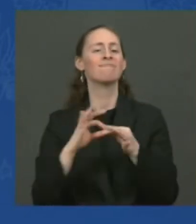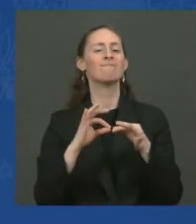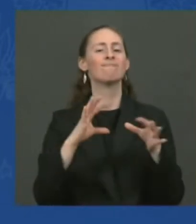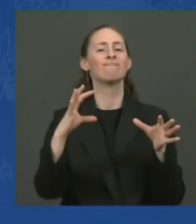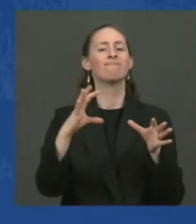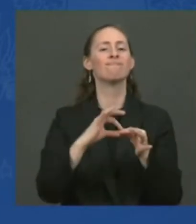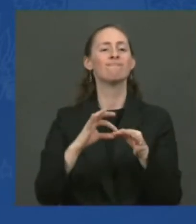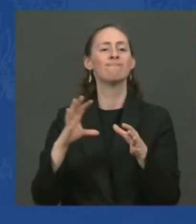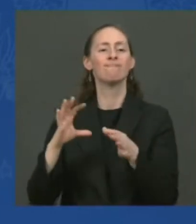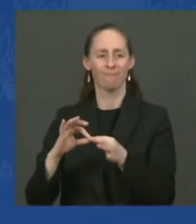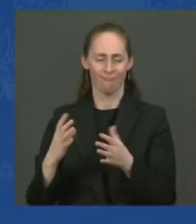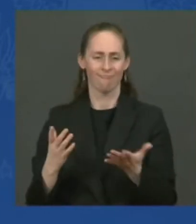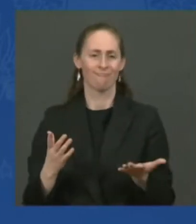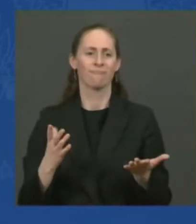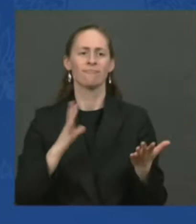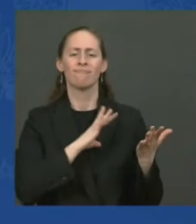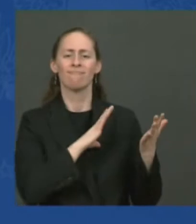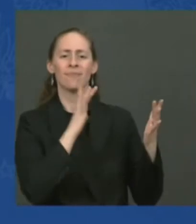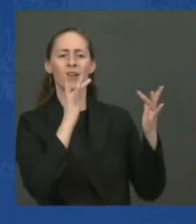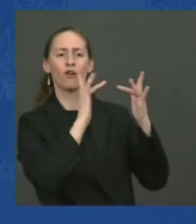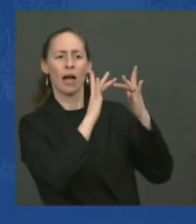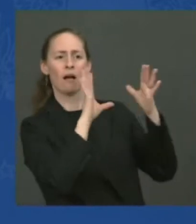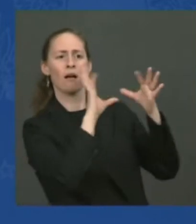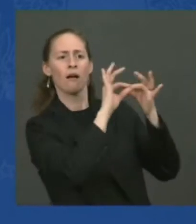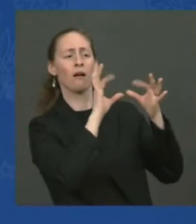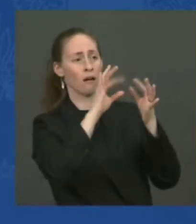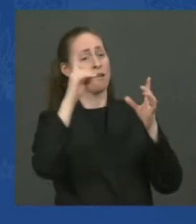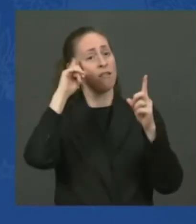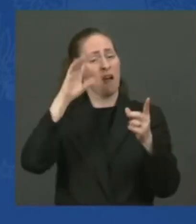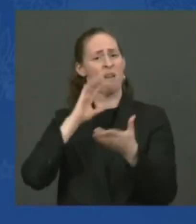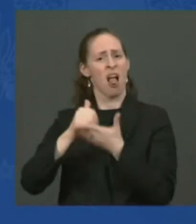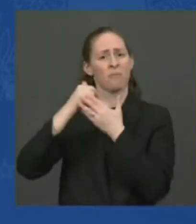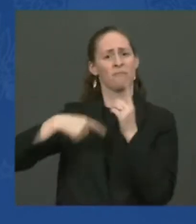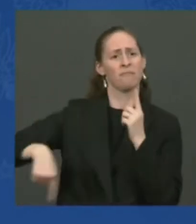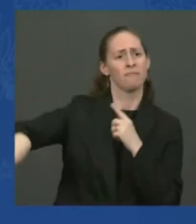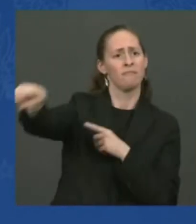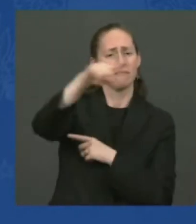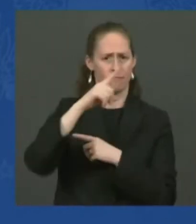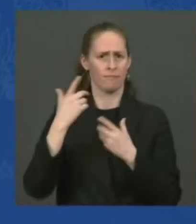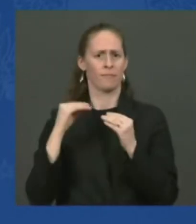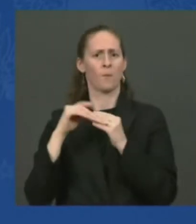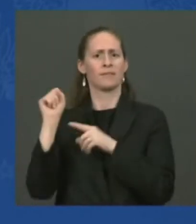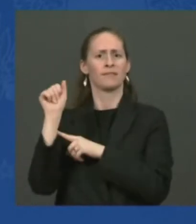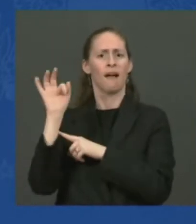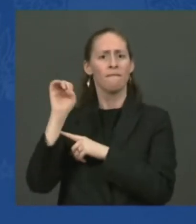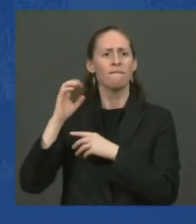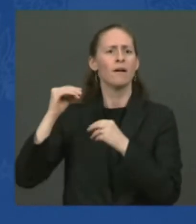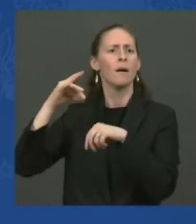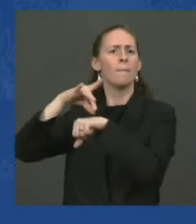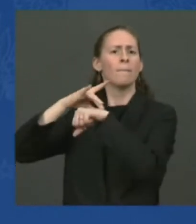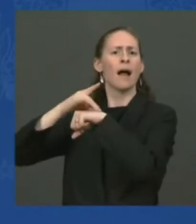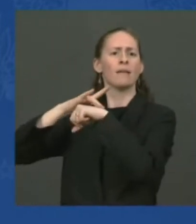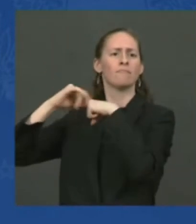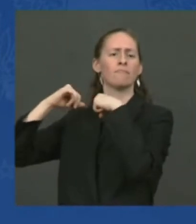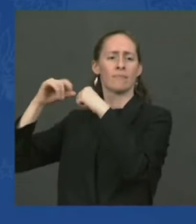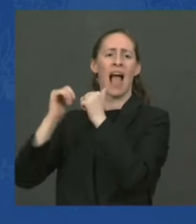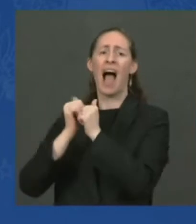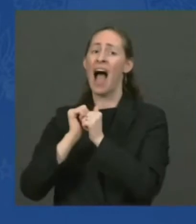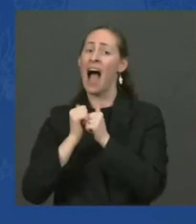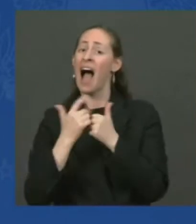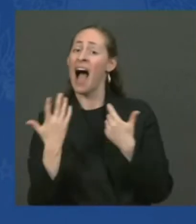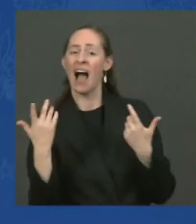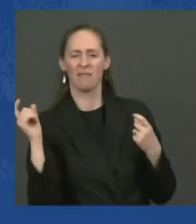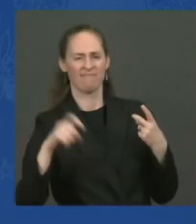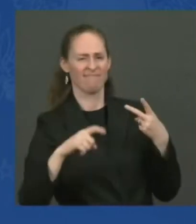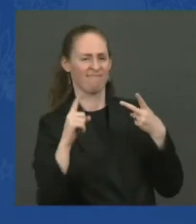America safer as we protect our planet. And we do so building back better. This historic achievement